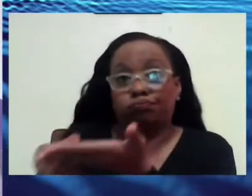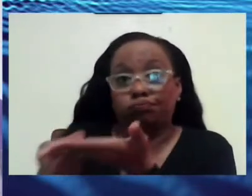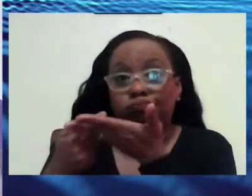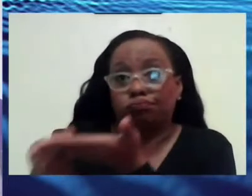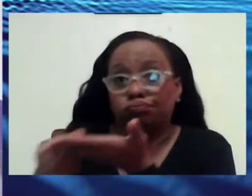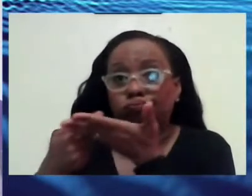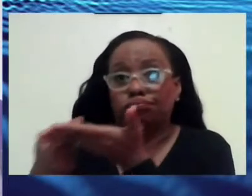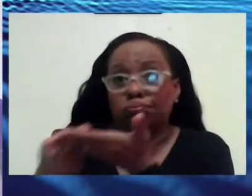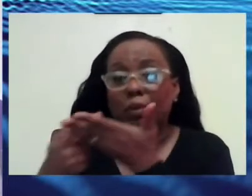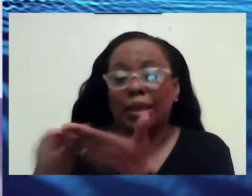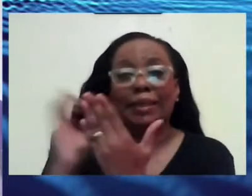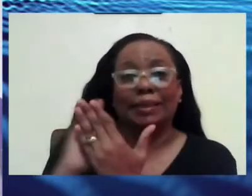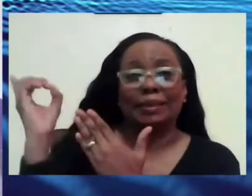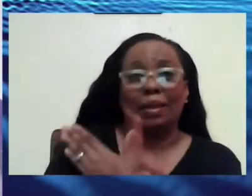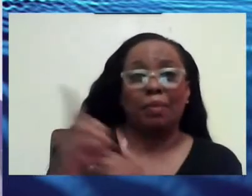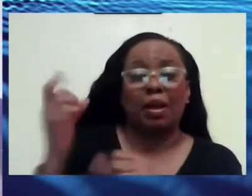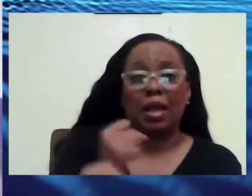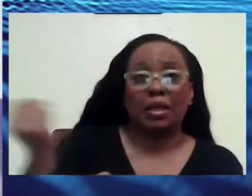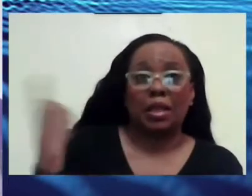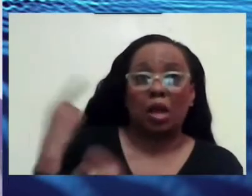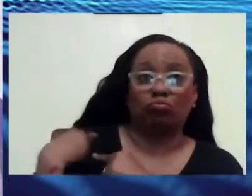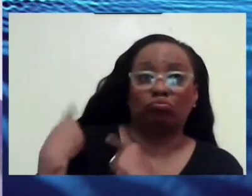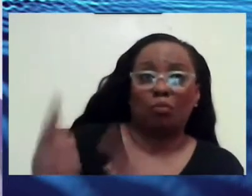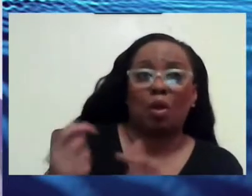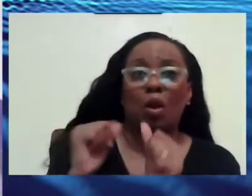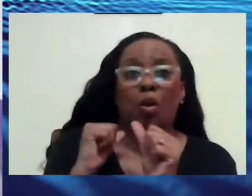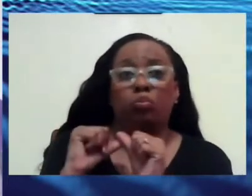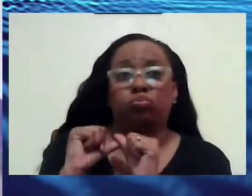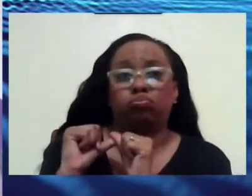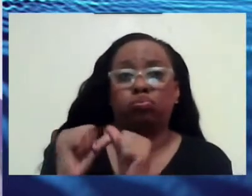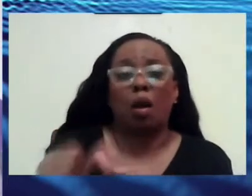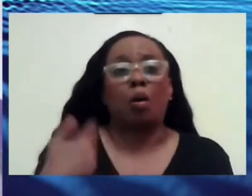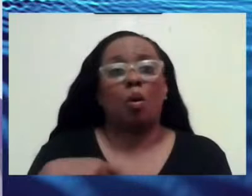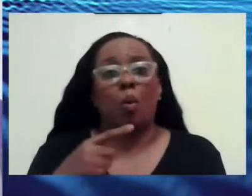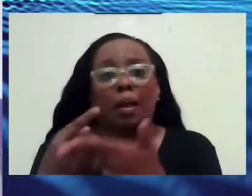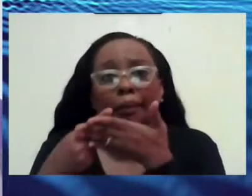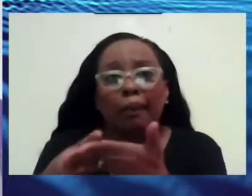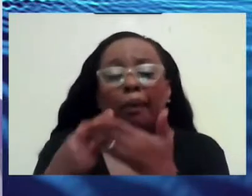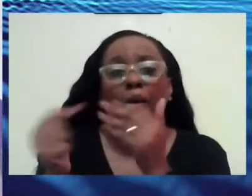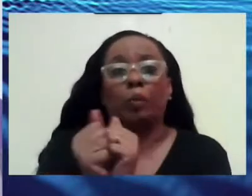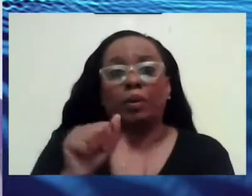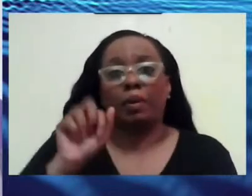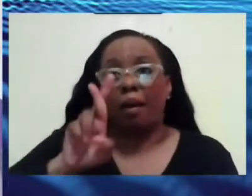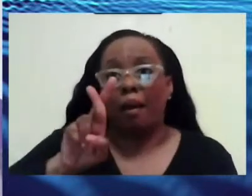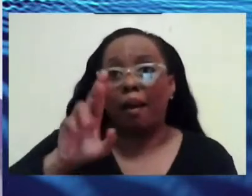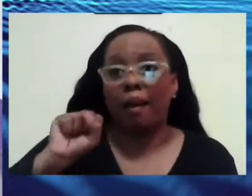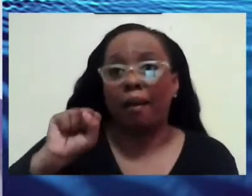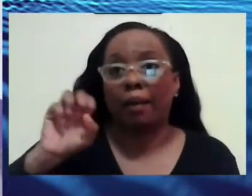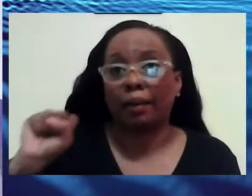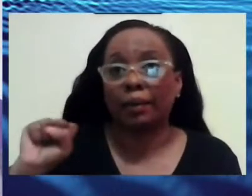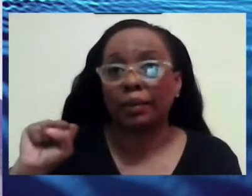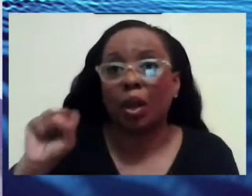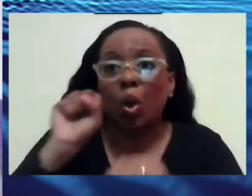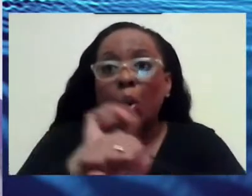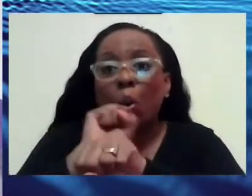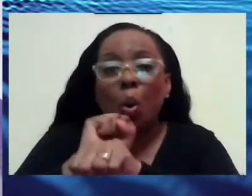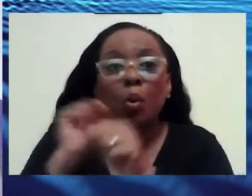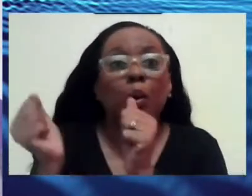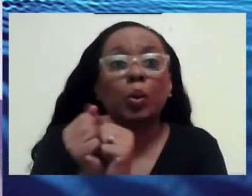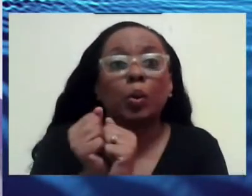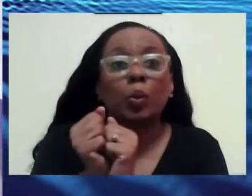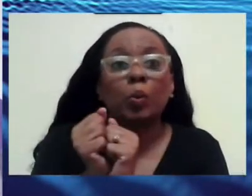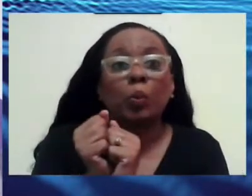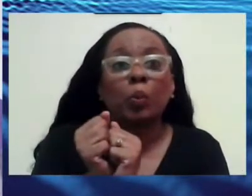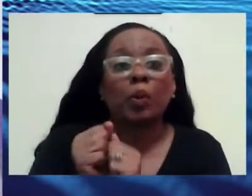since December, we have been coordinating with the RSS through their executive director, Captain